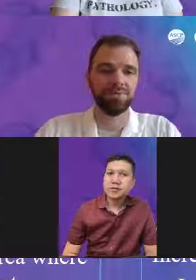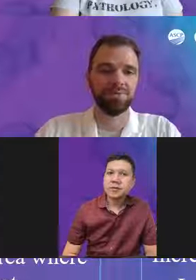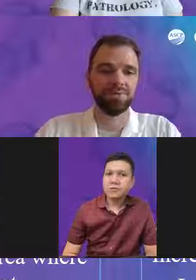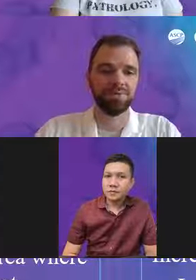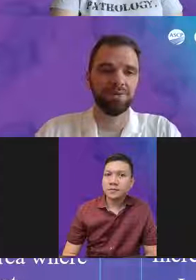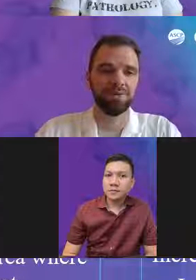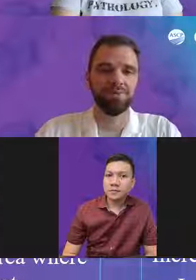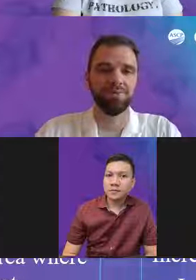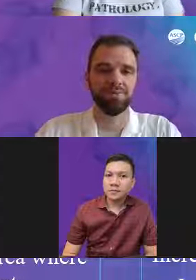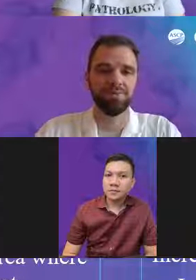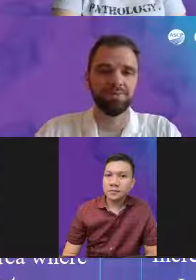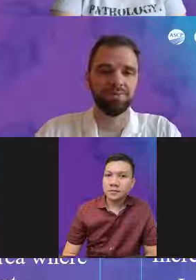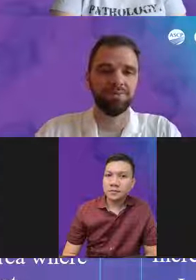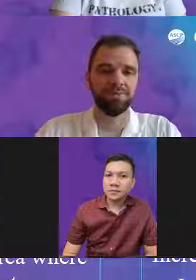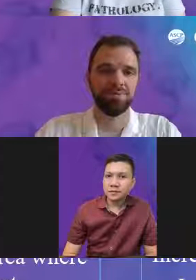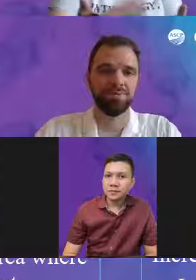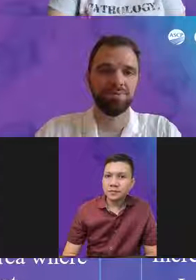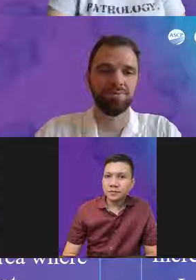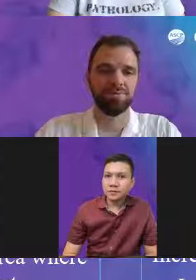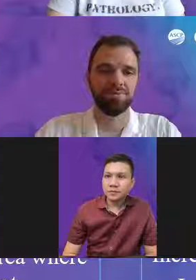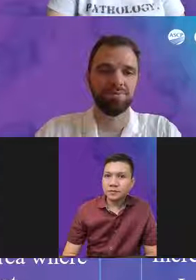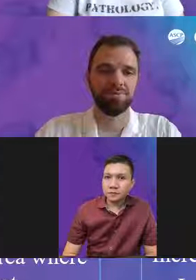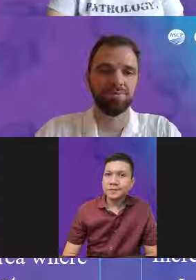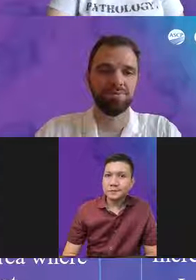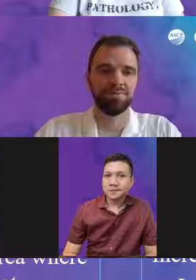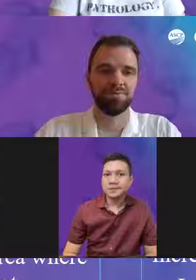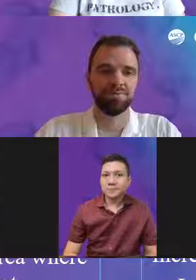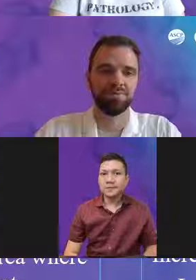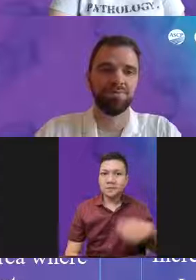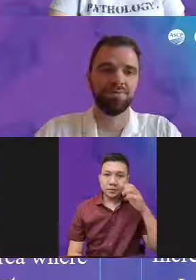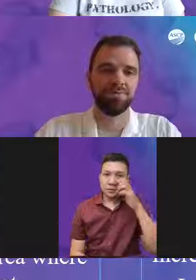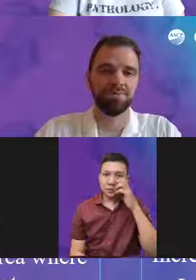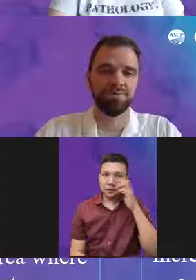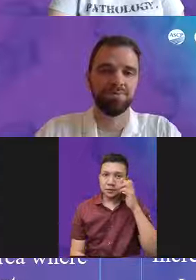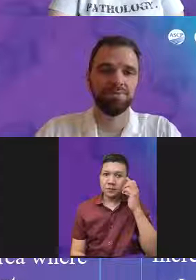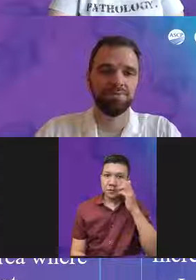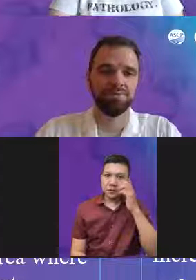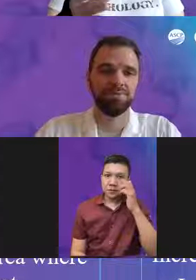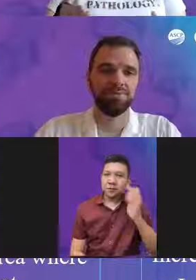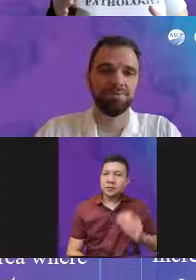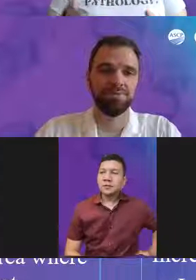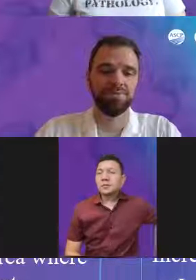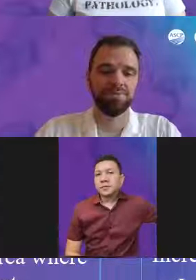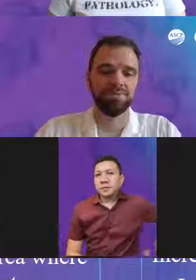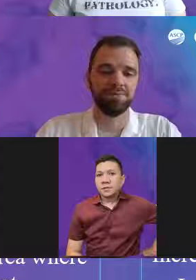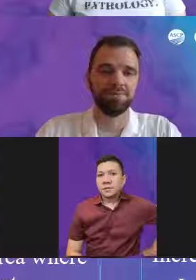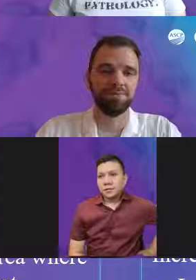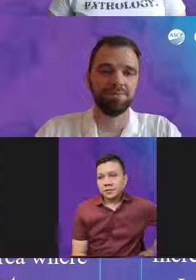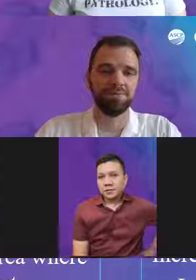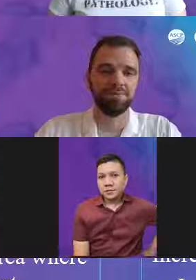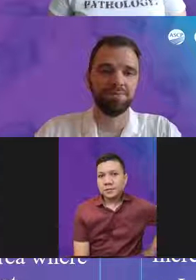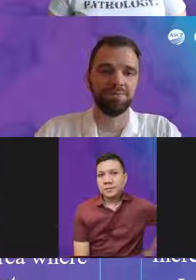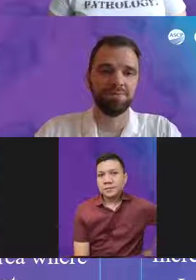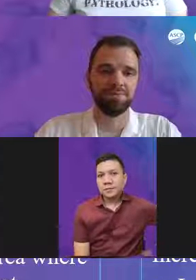Treatment would be to have them take in more iron, right? So it's not always going to be, if you have